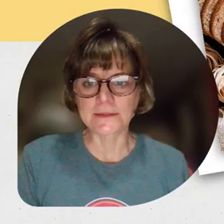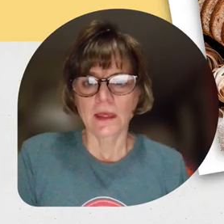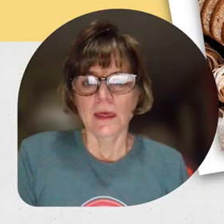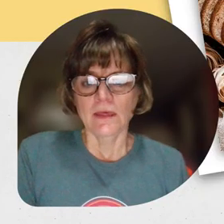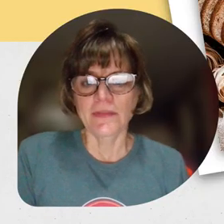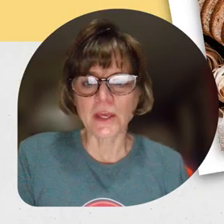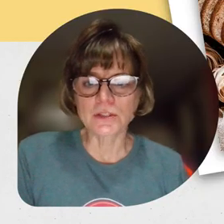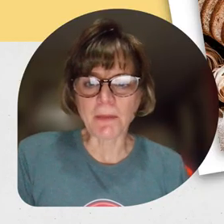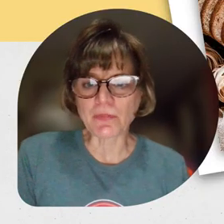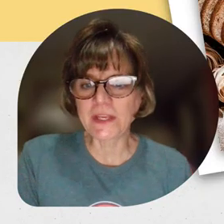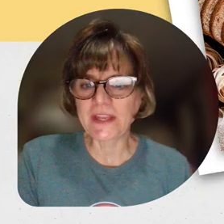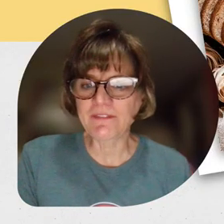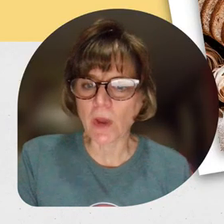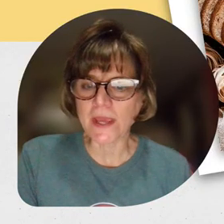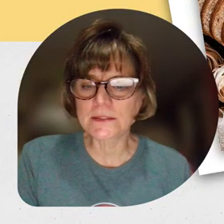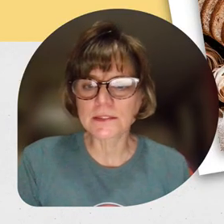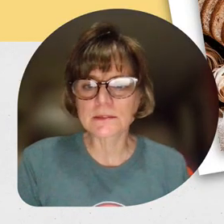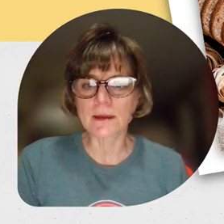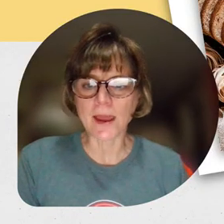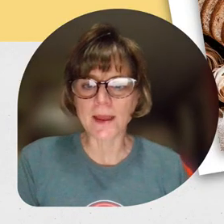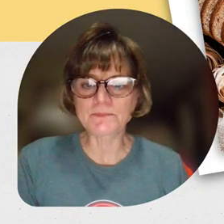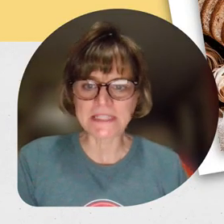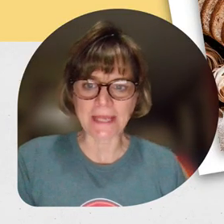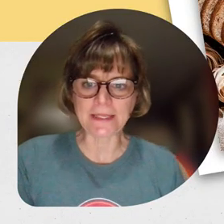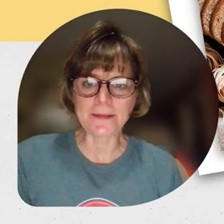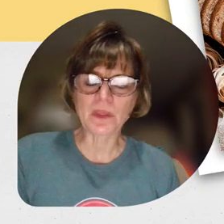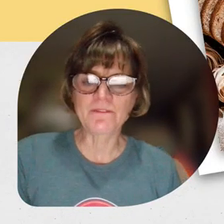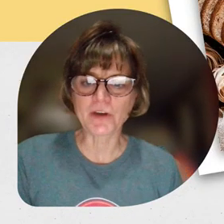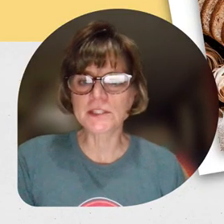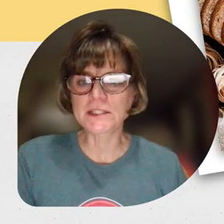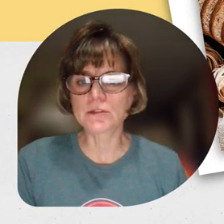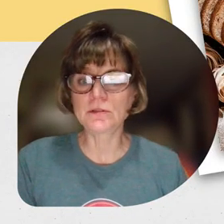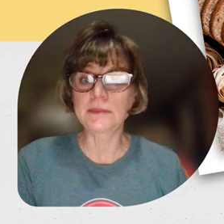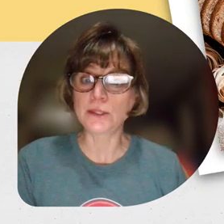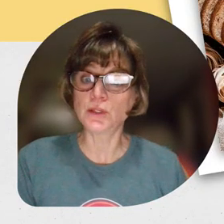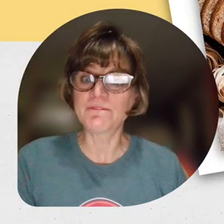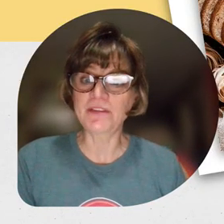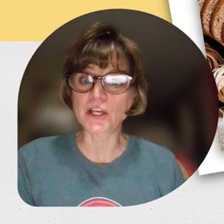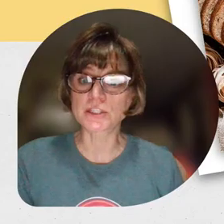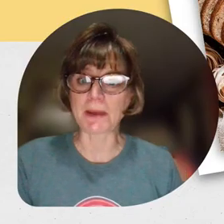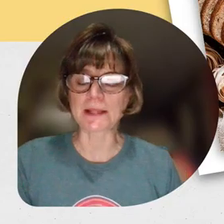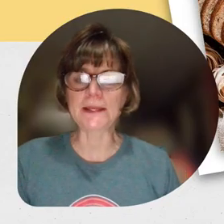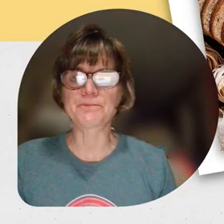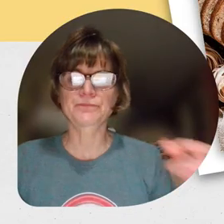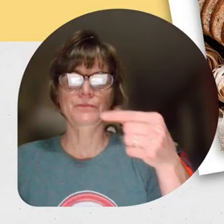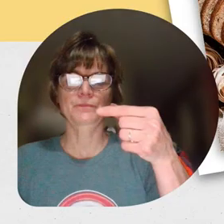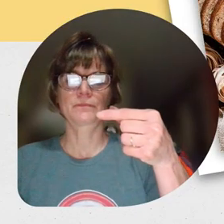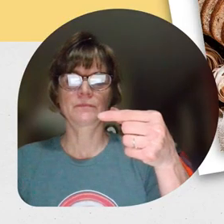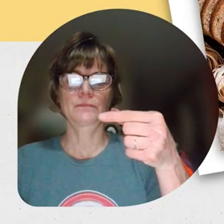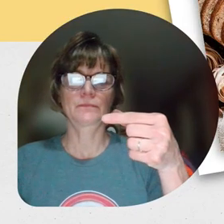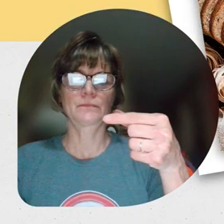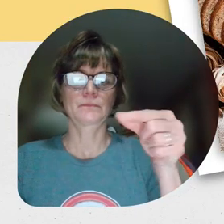Grain. There's about 3 different ways to sign it. First is that you can fingerspell it.